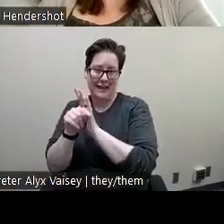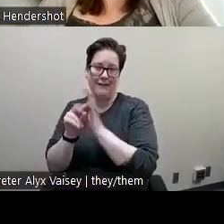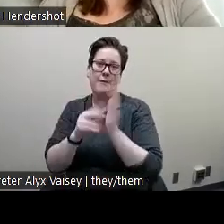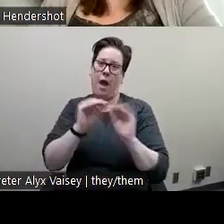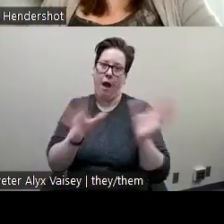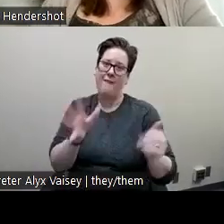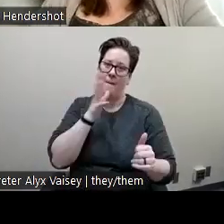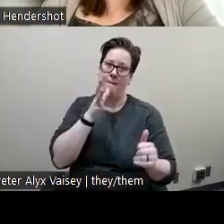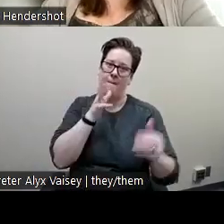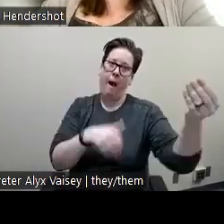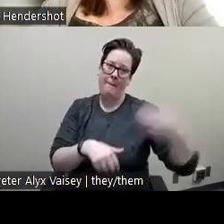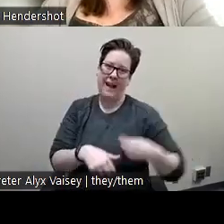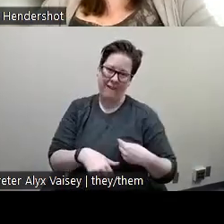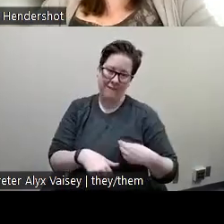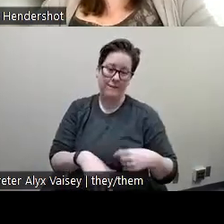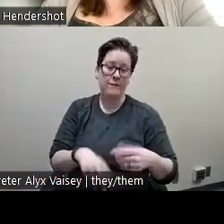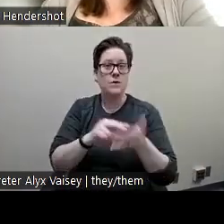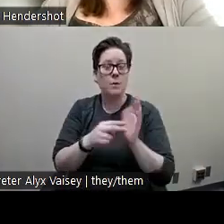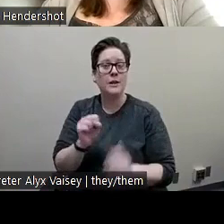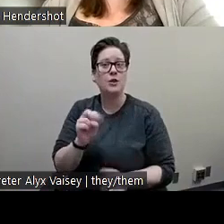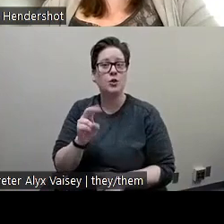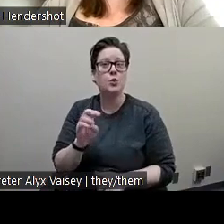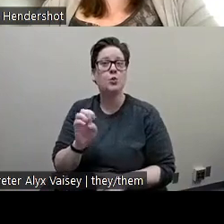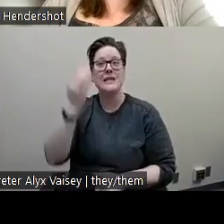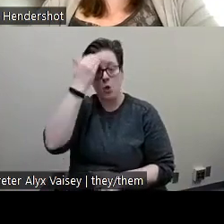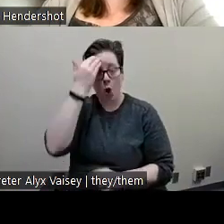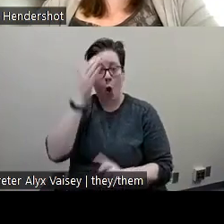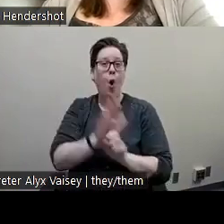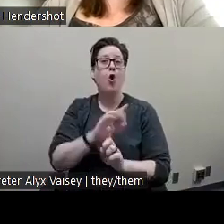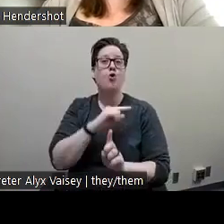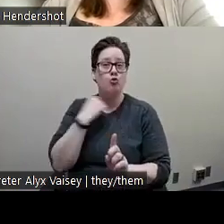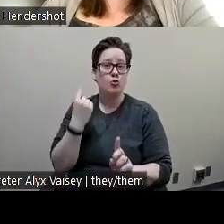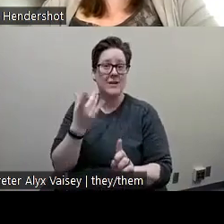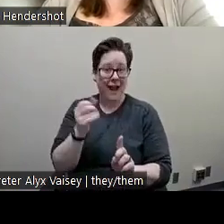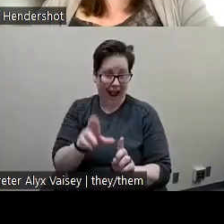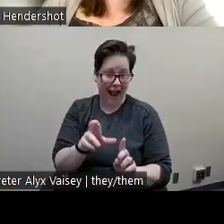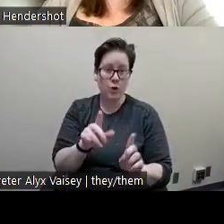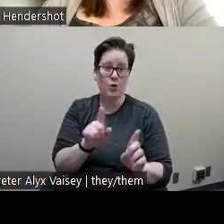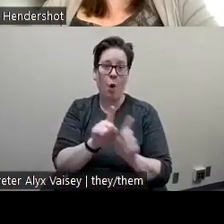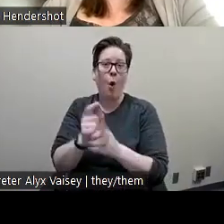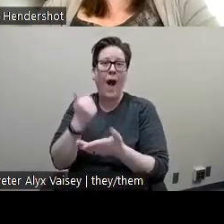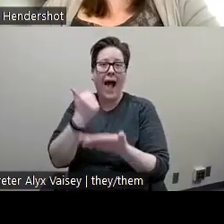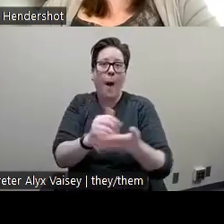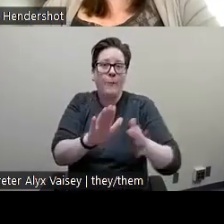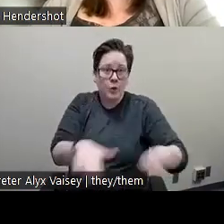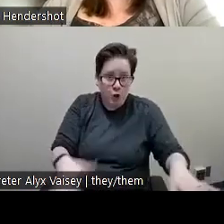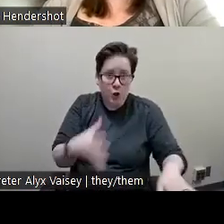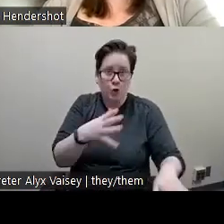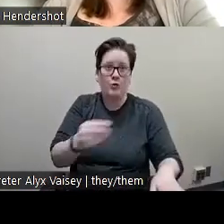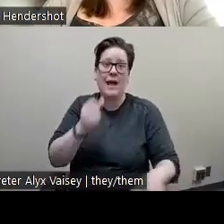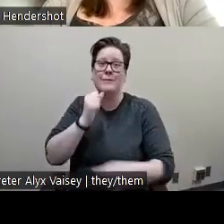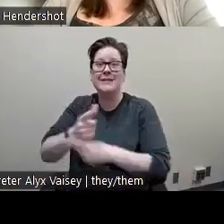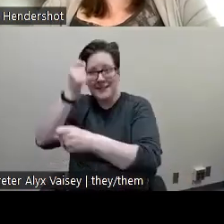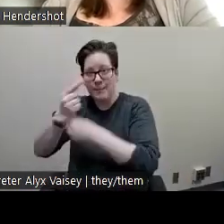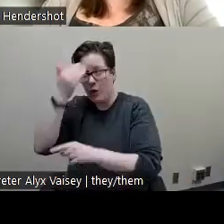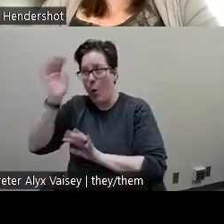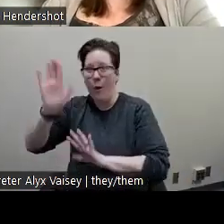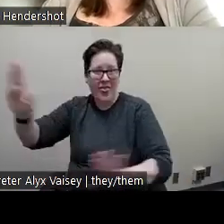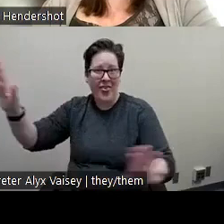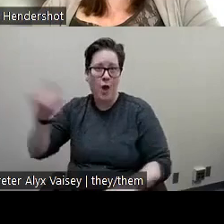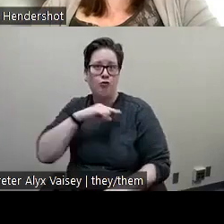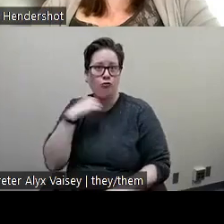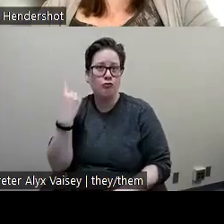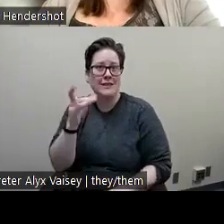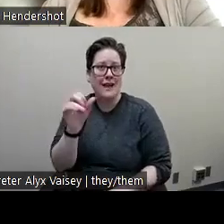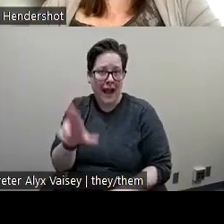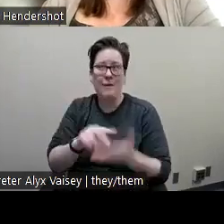this informs Susie of not just her risk for cancer, but also the risk for cancer for her children and siblings so that they can